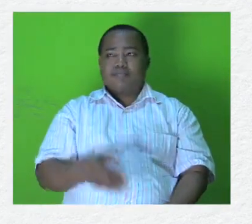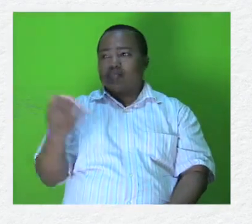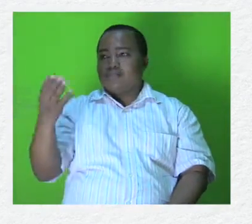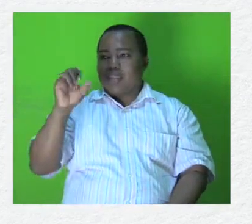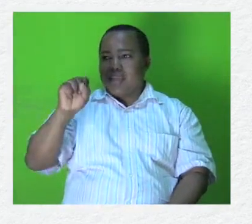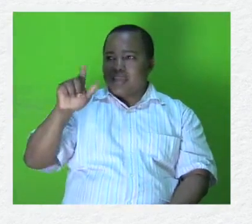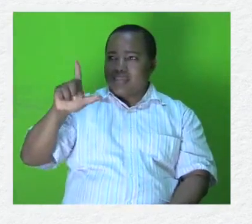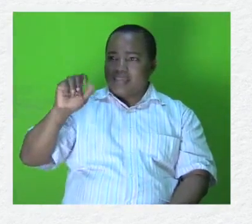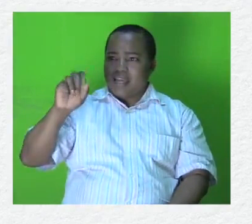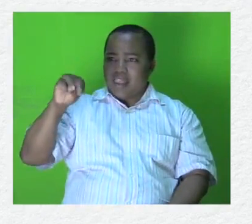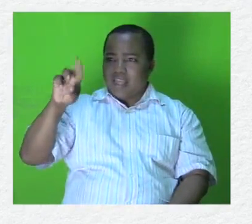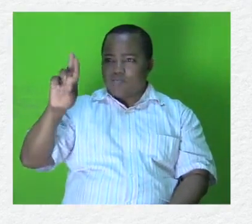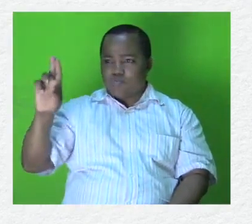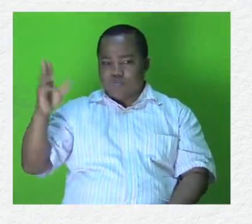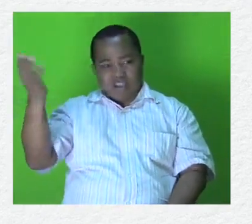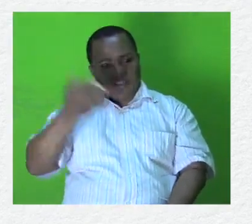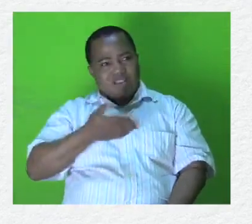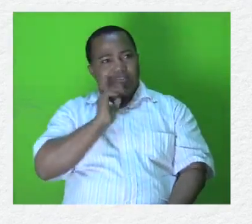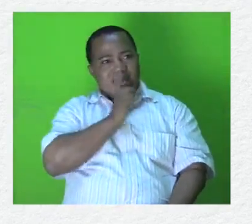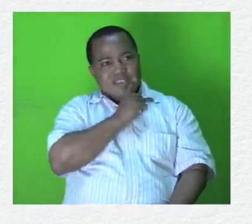Salamu. Well done.